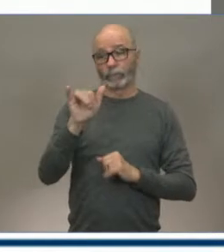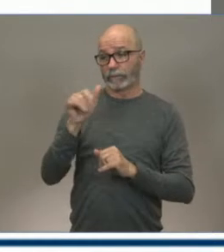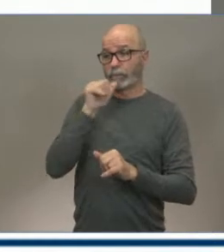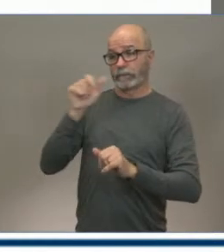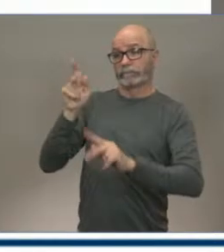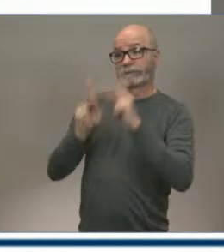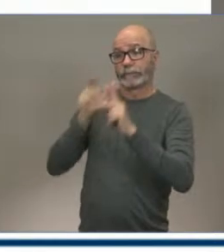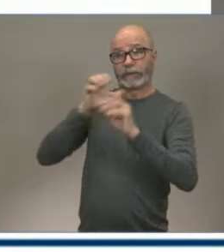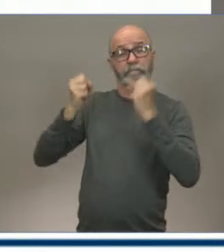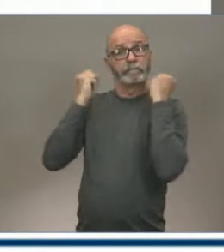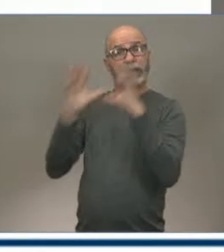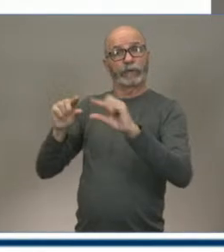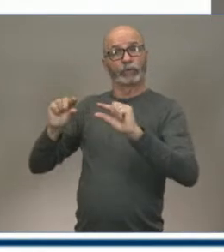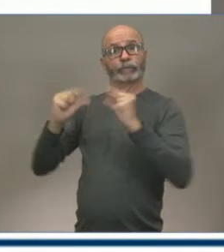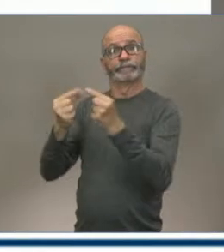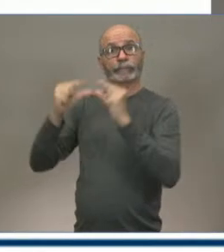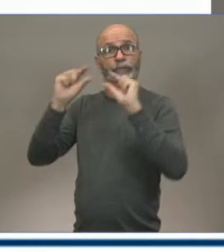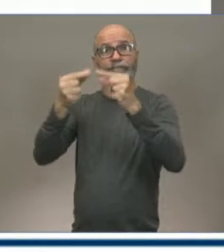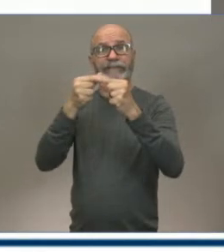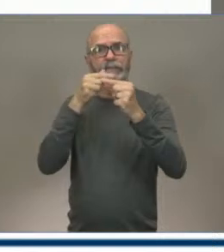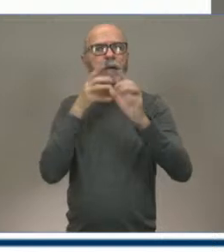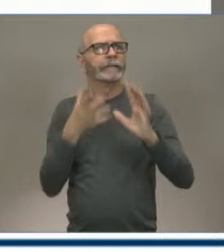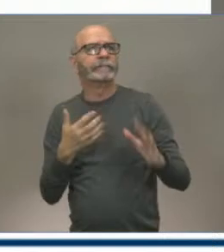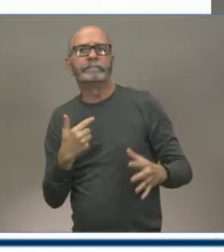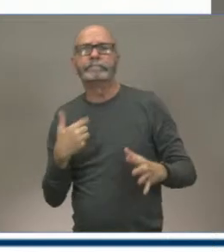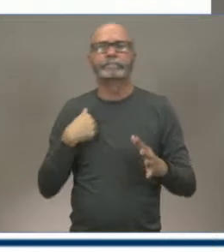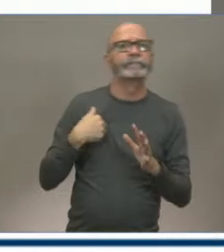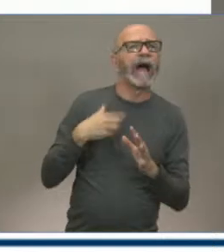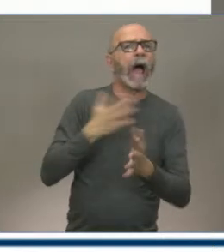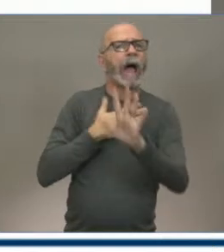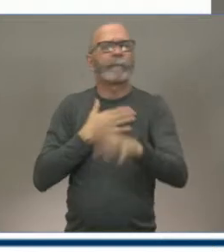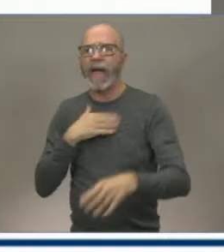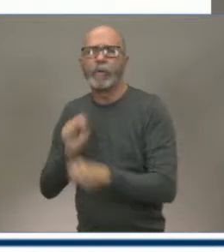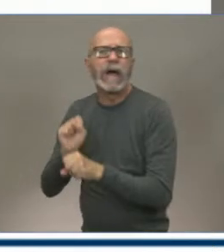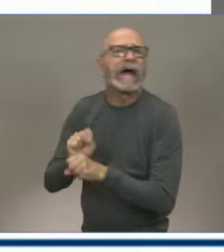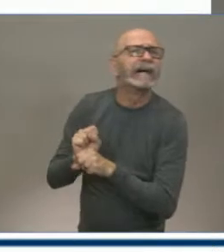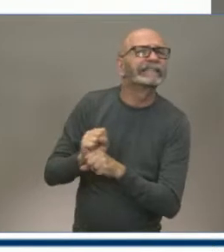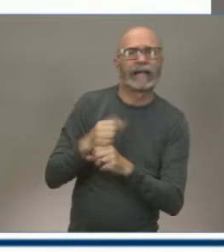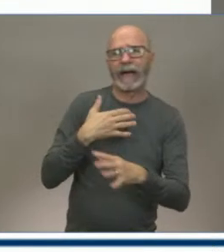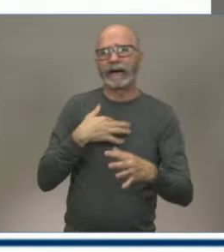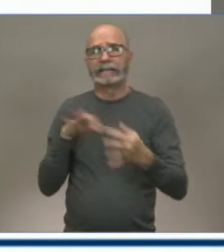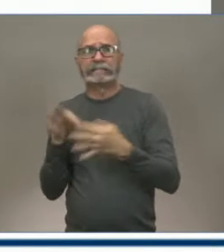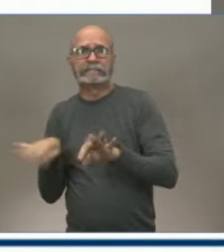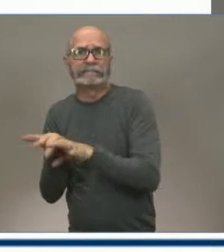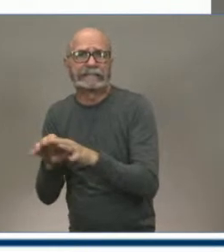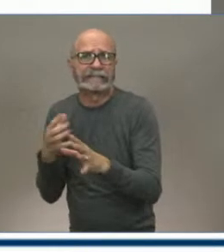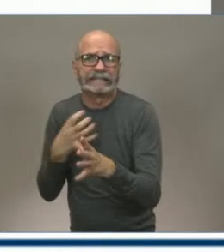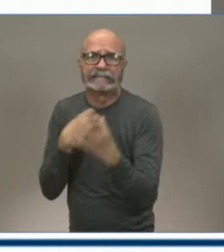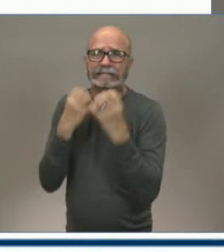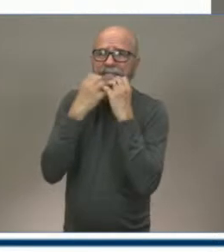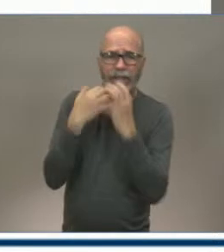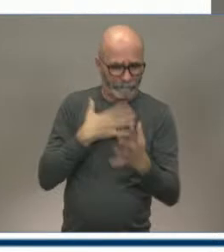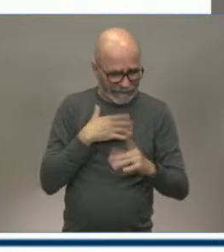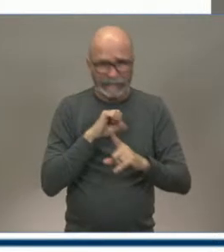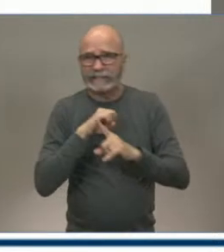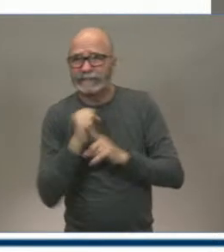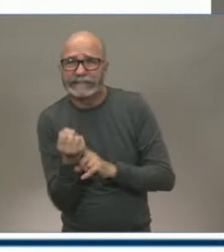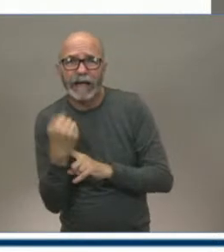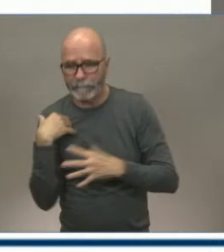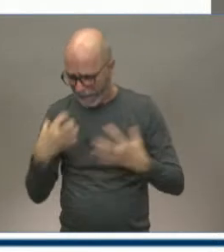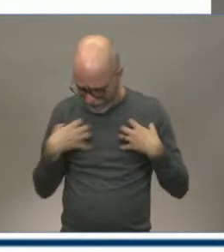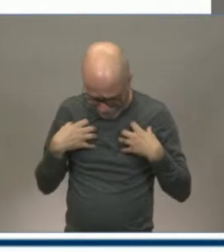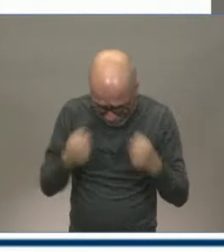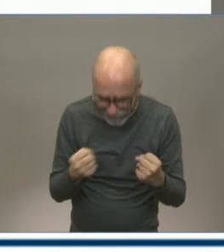prioritization, whether it's because of their job or because of their medical status. I want to assure everyone that we know who the highest risk